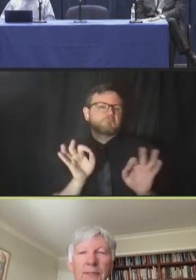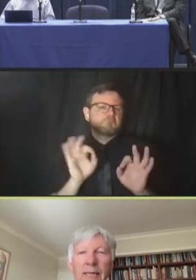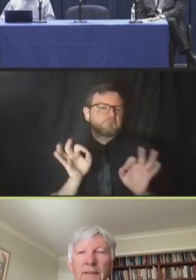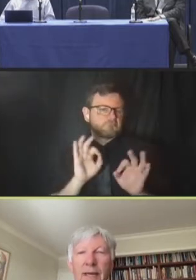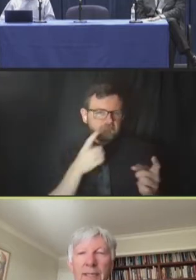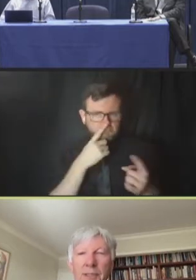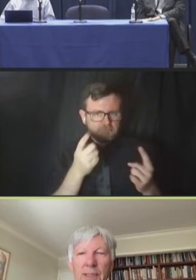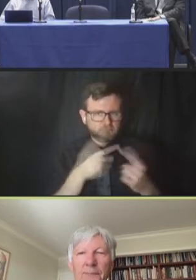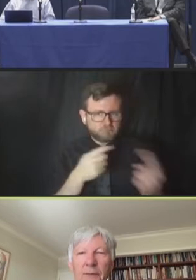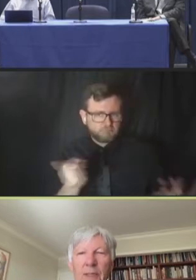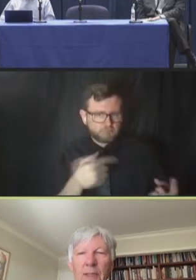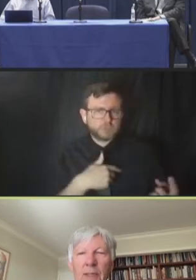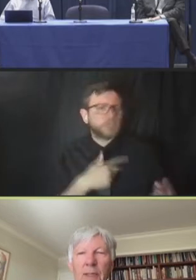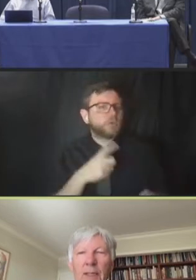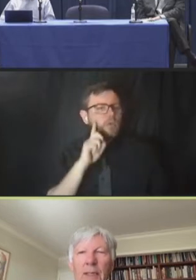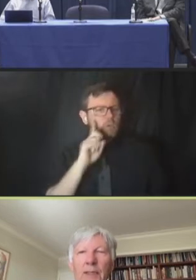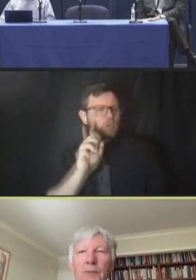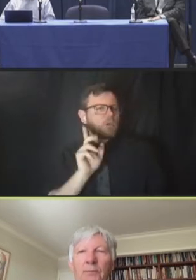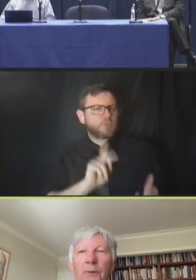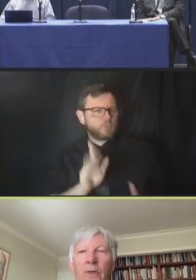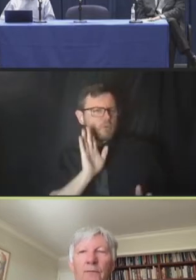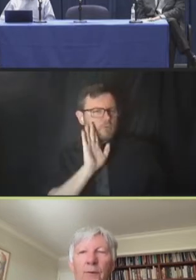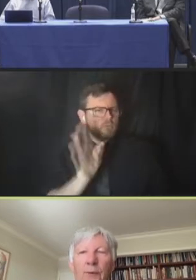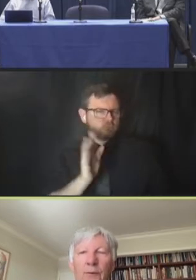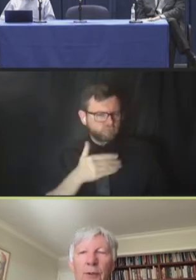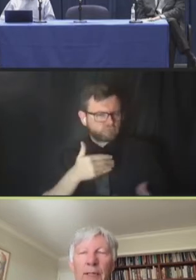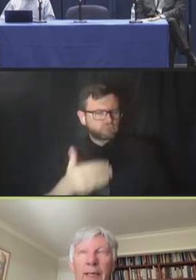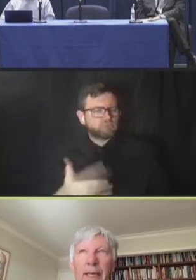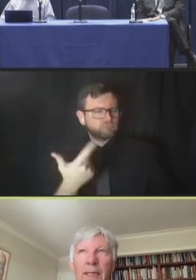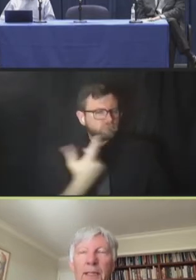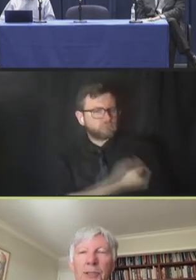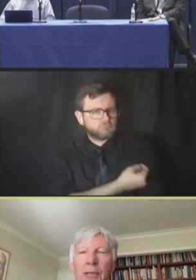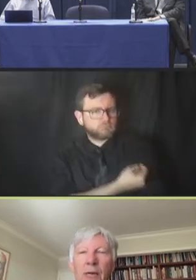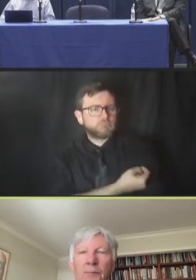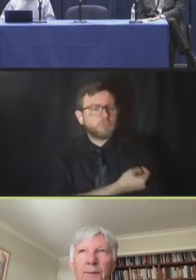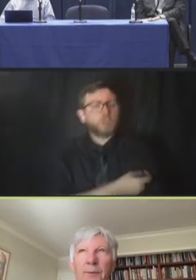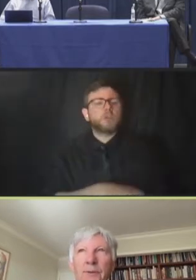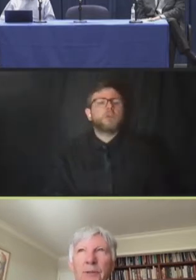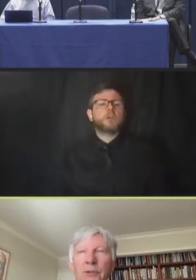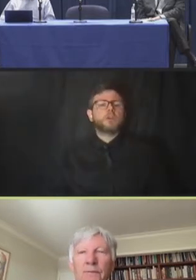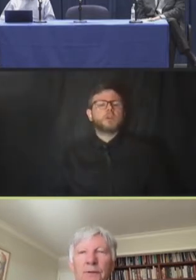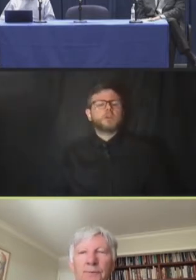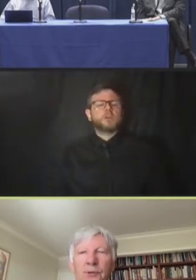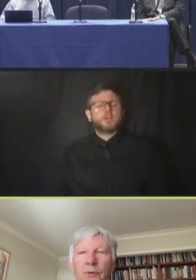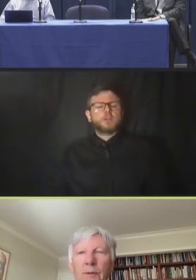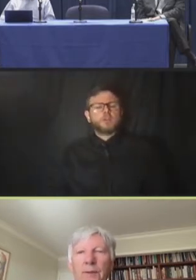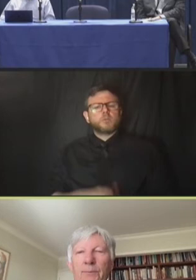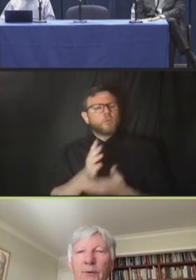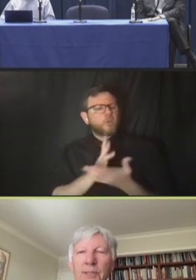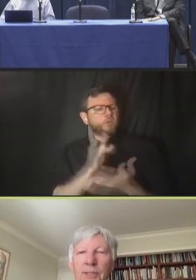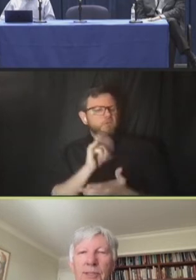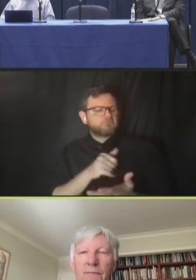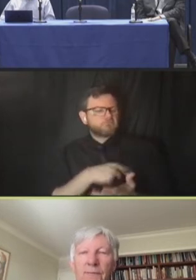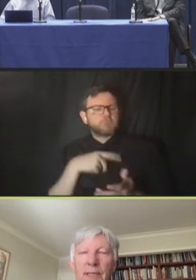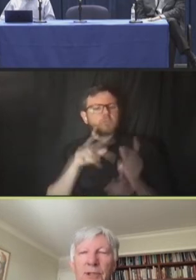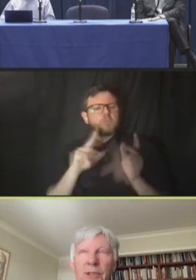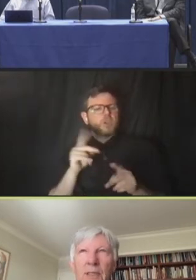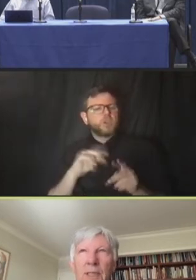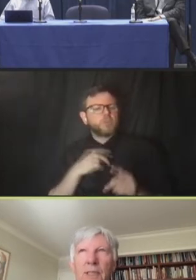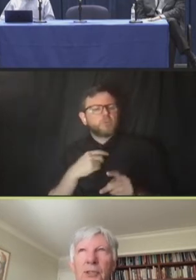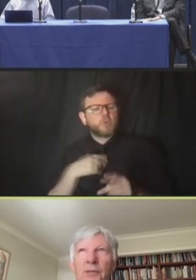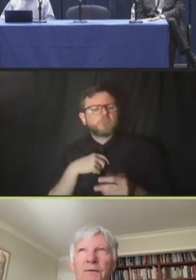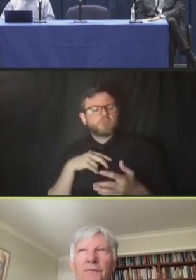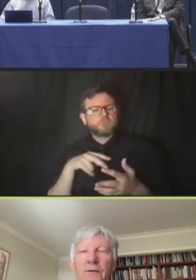would take the vaccine. And part of what we were looking at is how people sort of absorb and process the